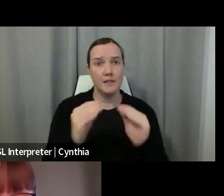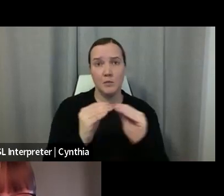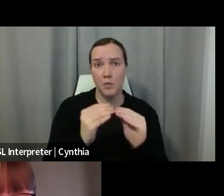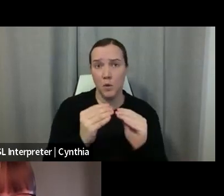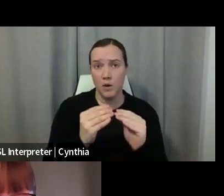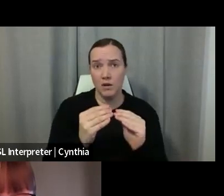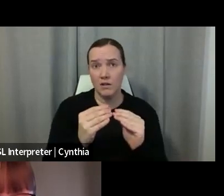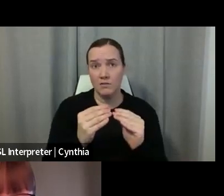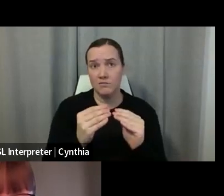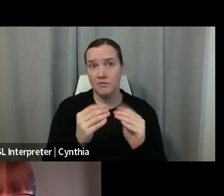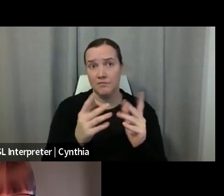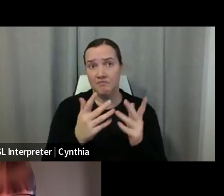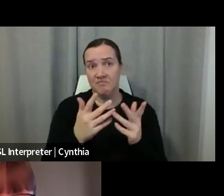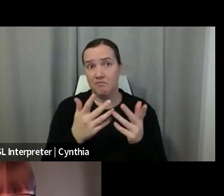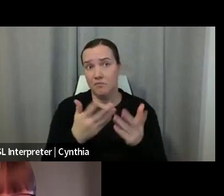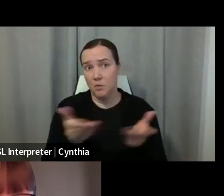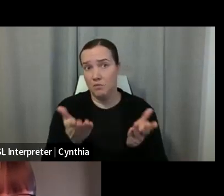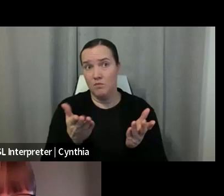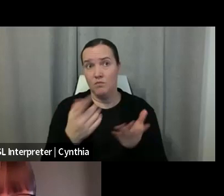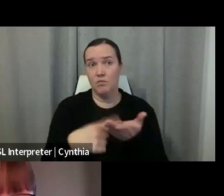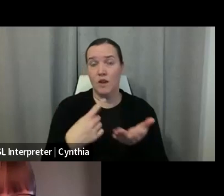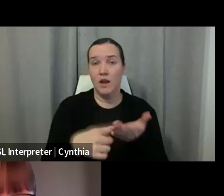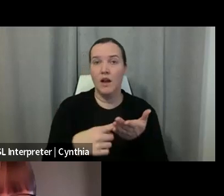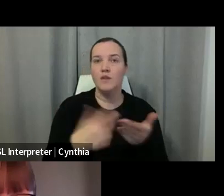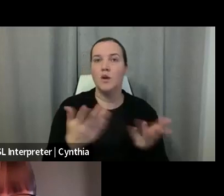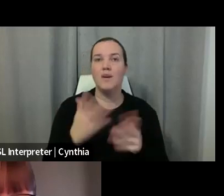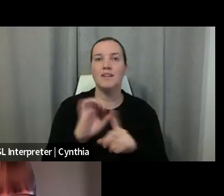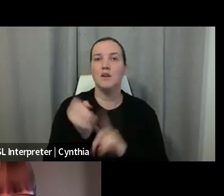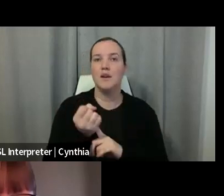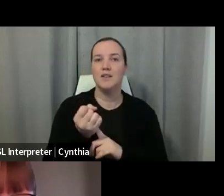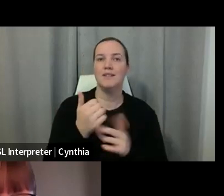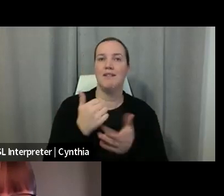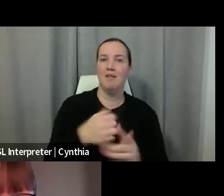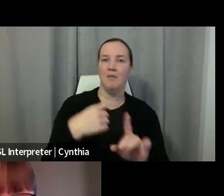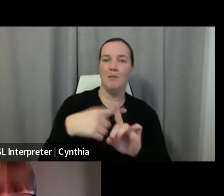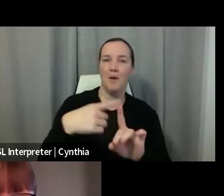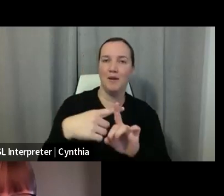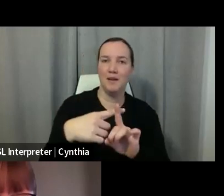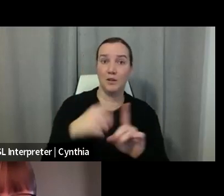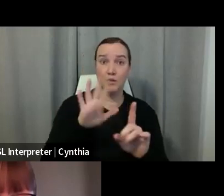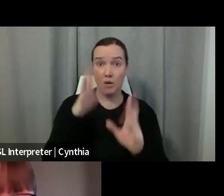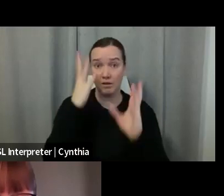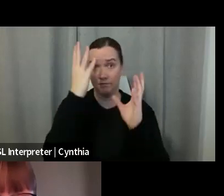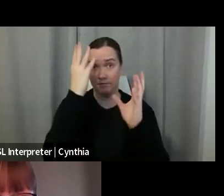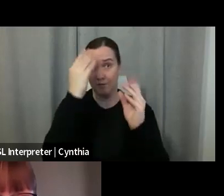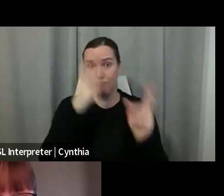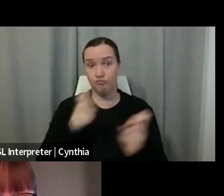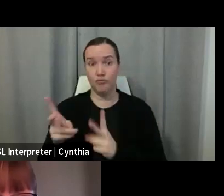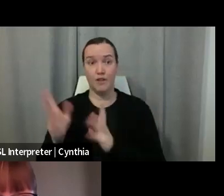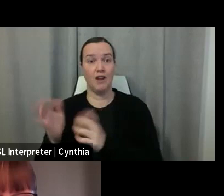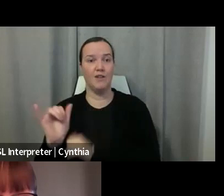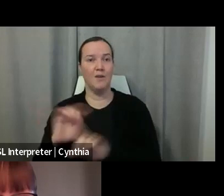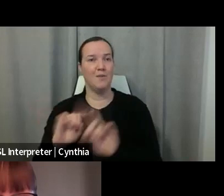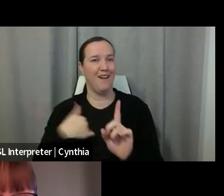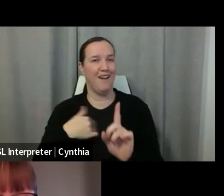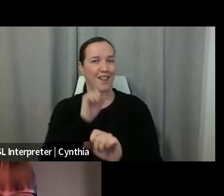groups talked about where it went well? Like what conditions helped it to go well? And again, you can pop it in the chat as well, but we'd love to hear some voices, which is why we